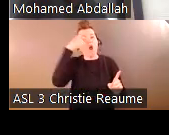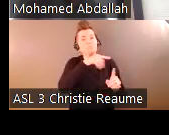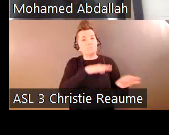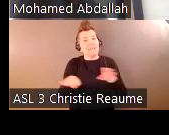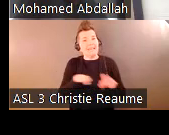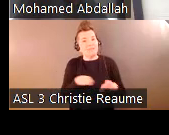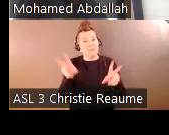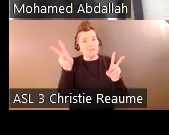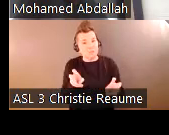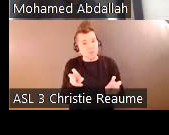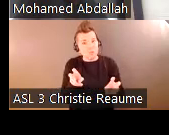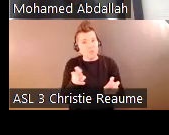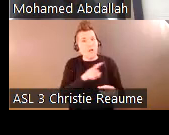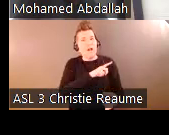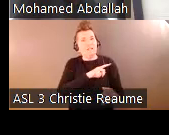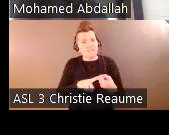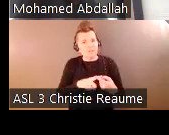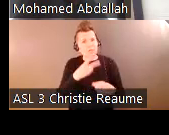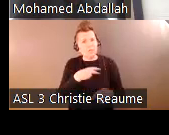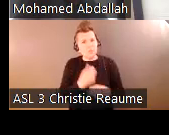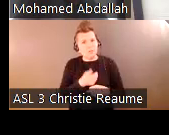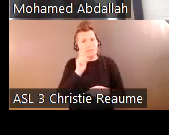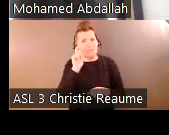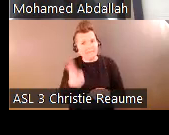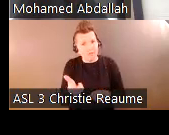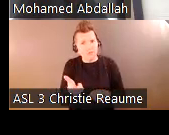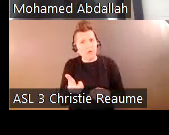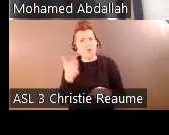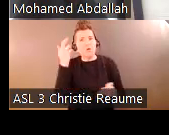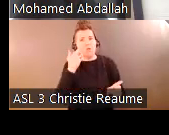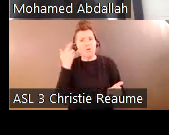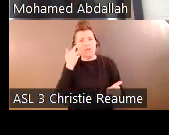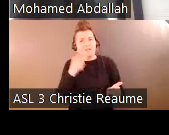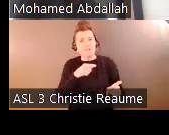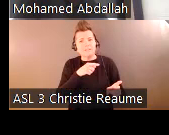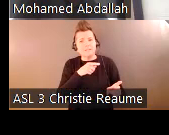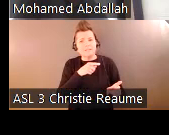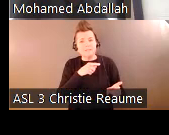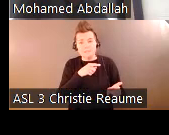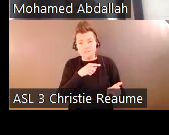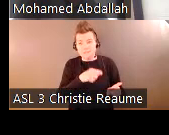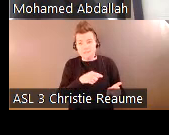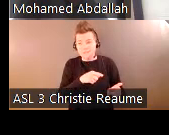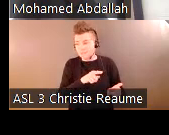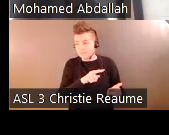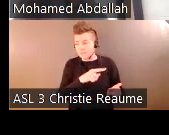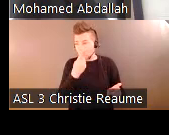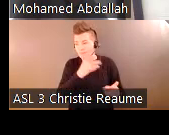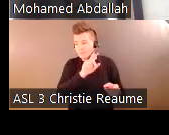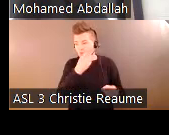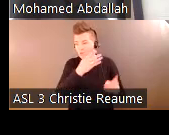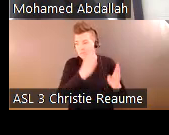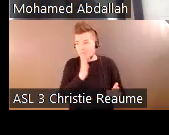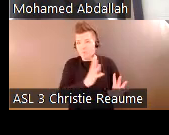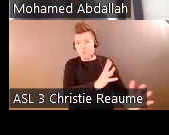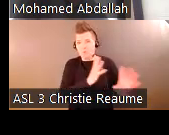until 2 years after when we started, we met him. He was one of the first people that came through our door and everything got